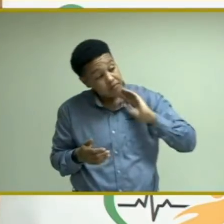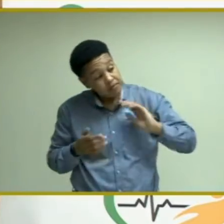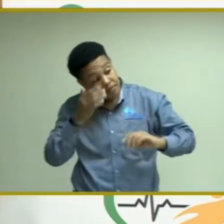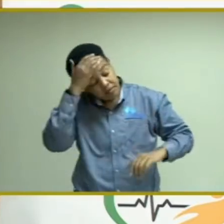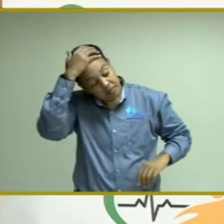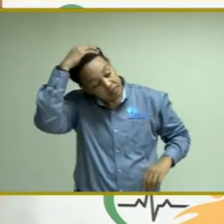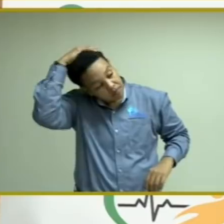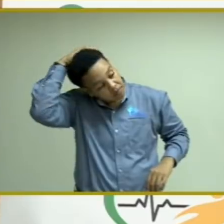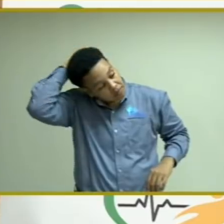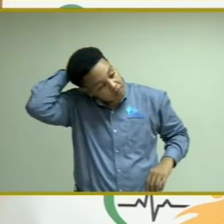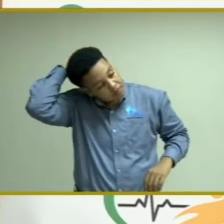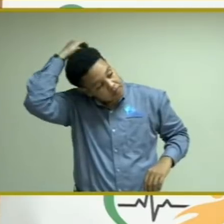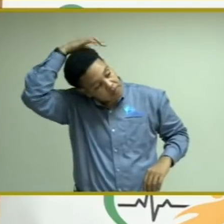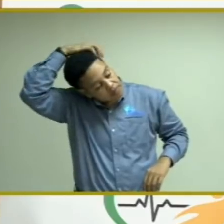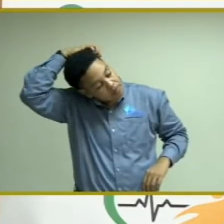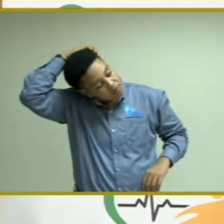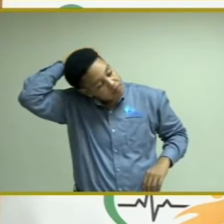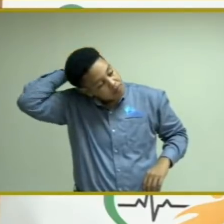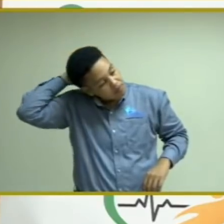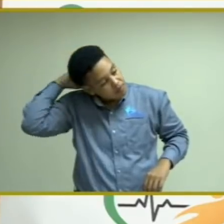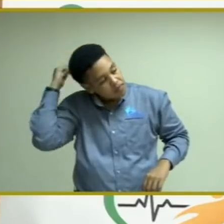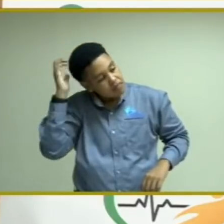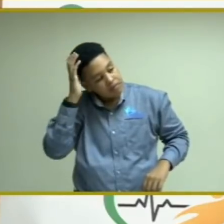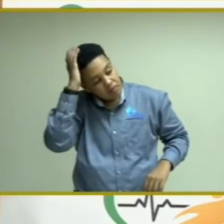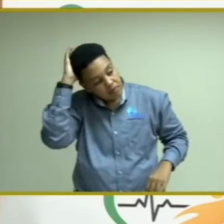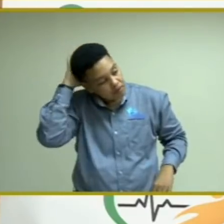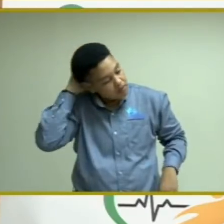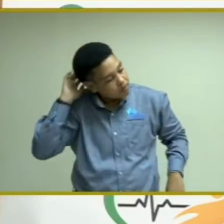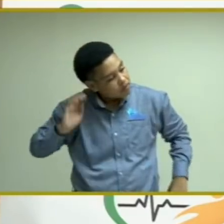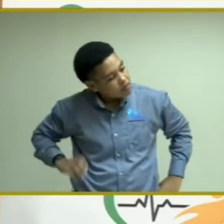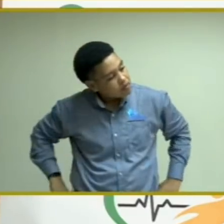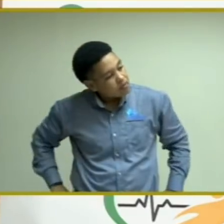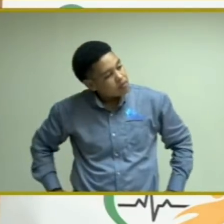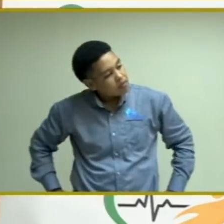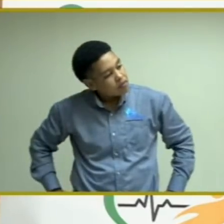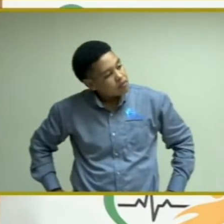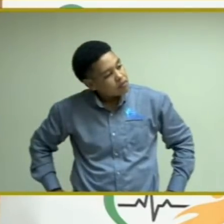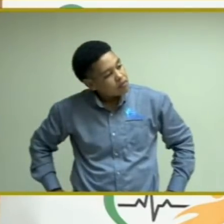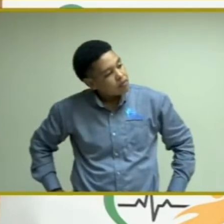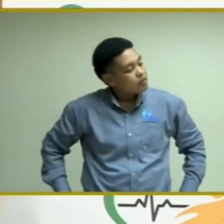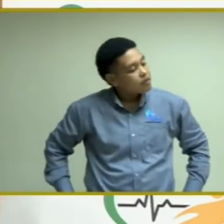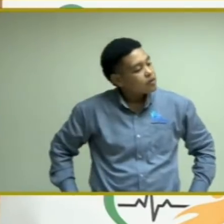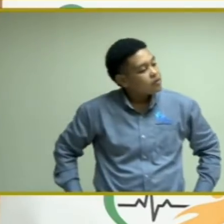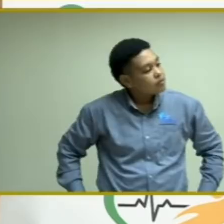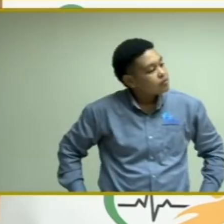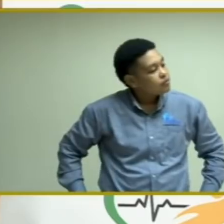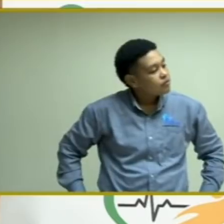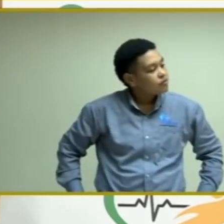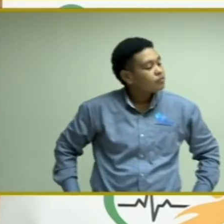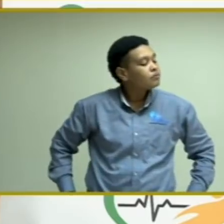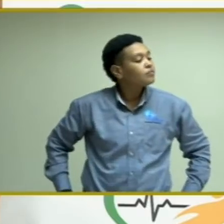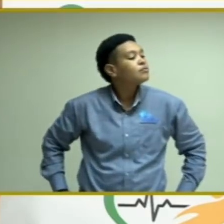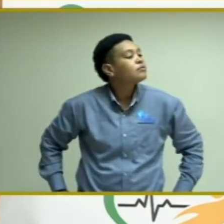in the first instance, an additional approximately 100 private doctors